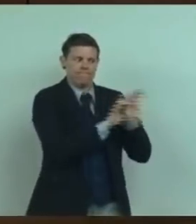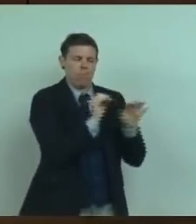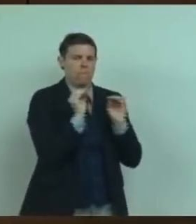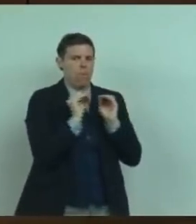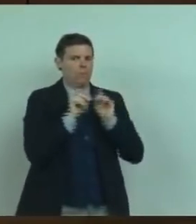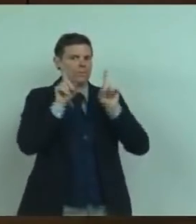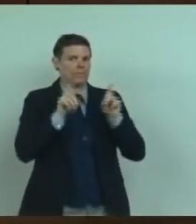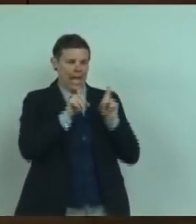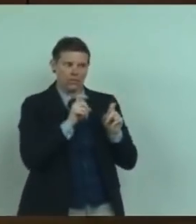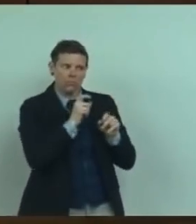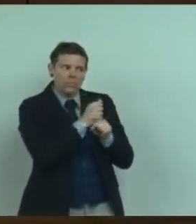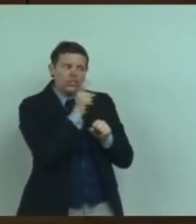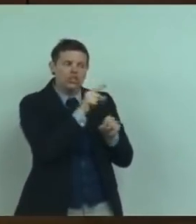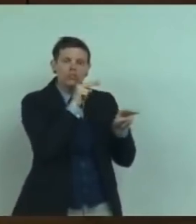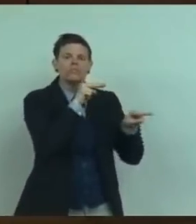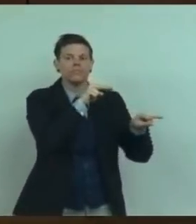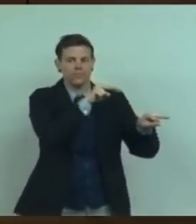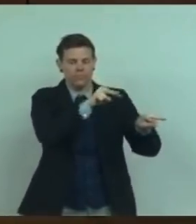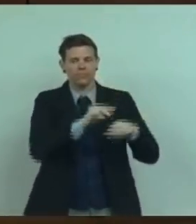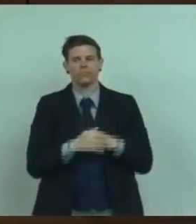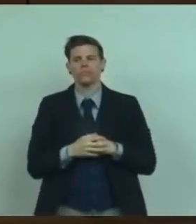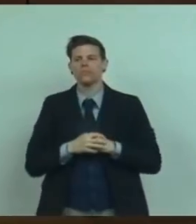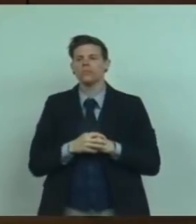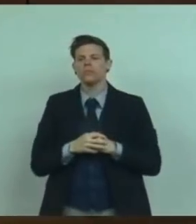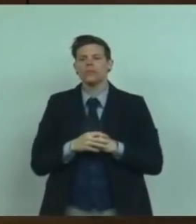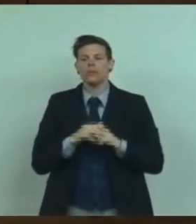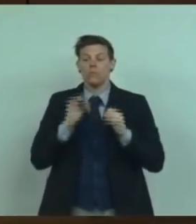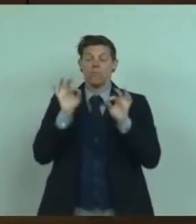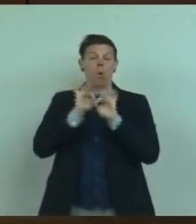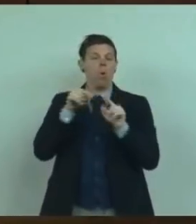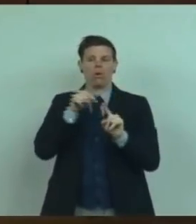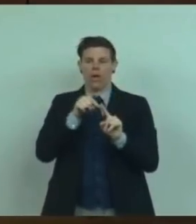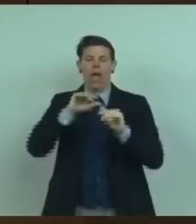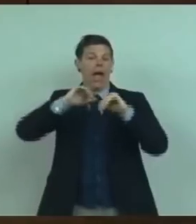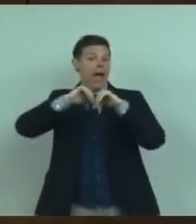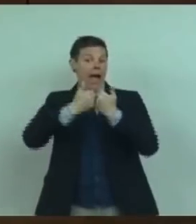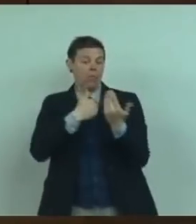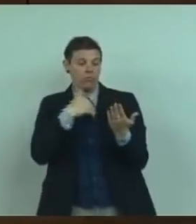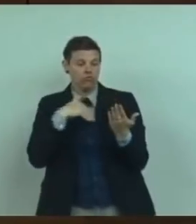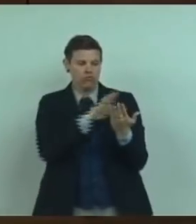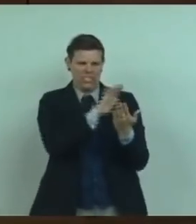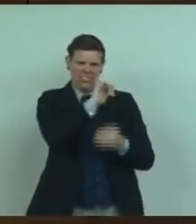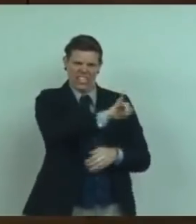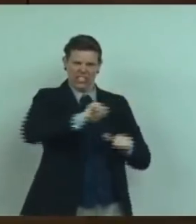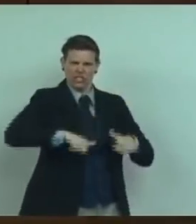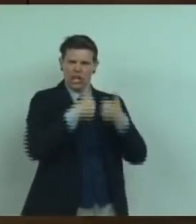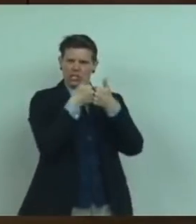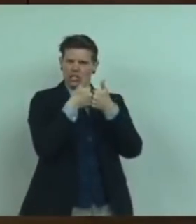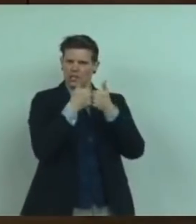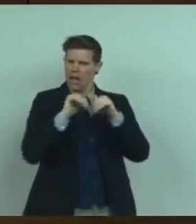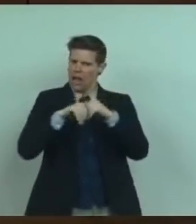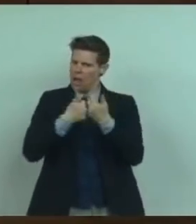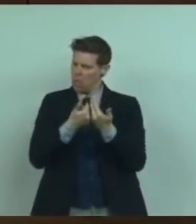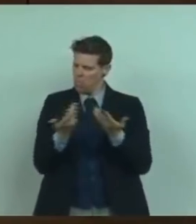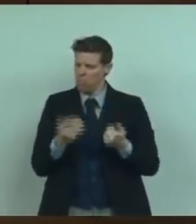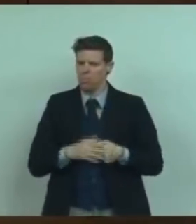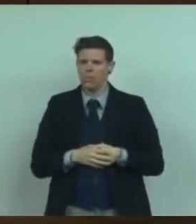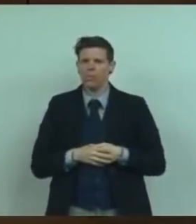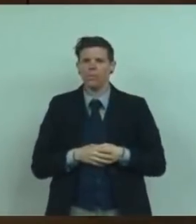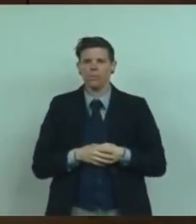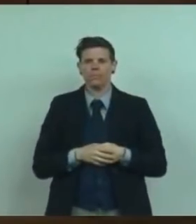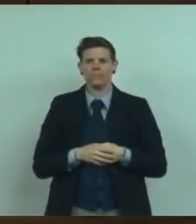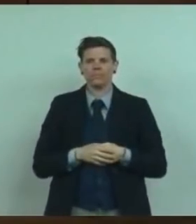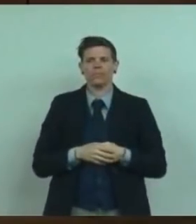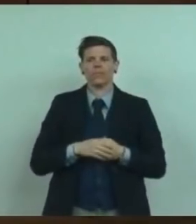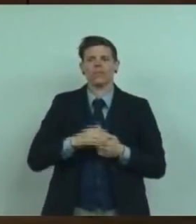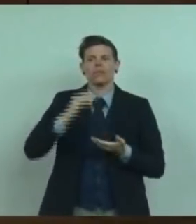can address that challenge is by reducing the number of people who are held together